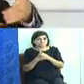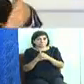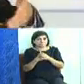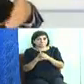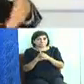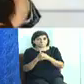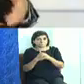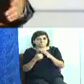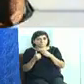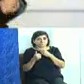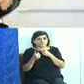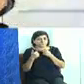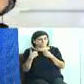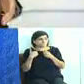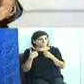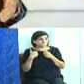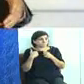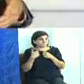the